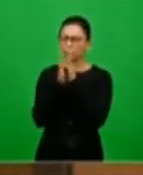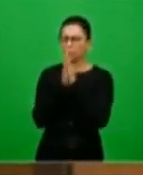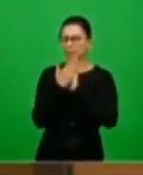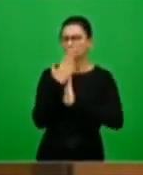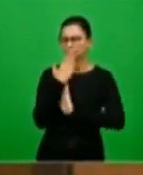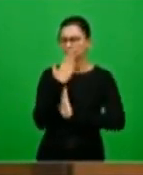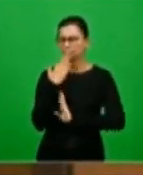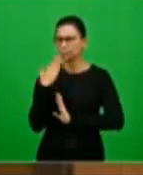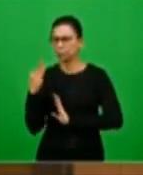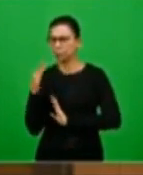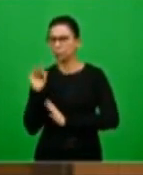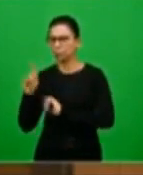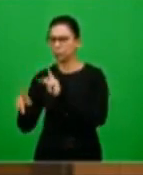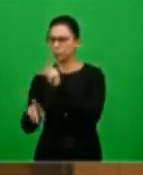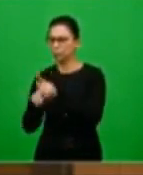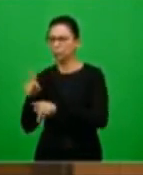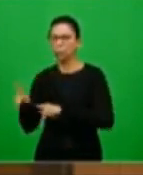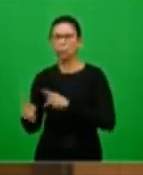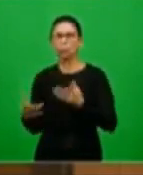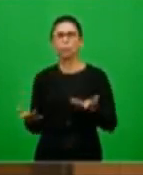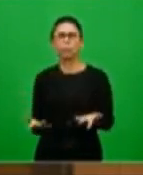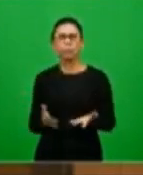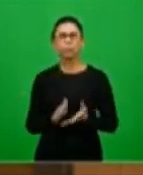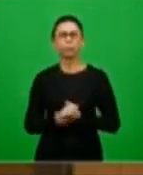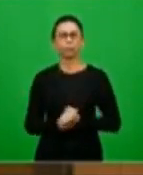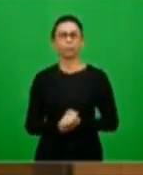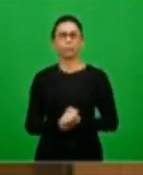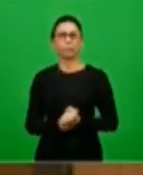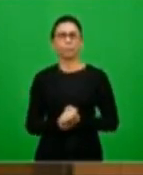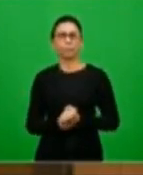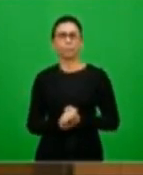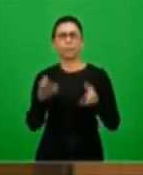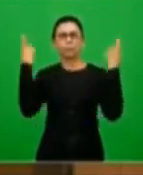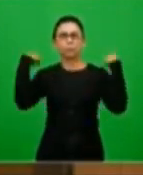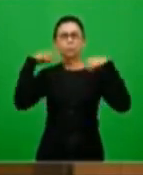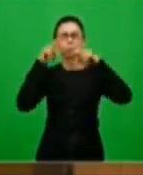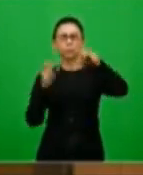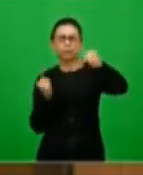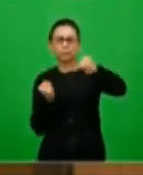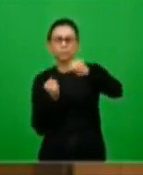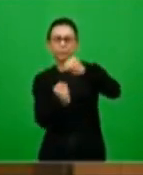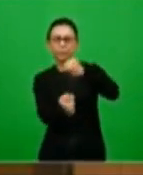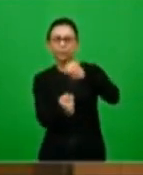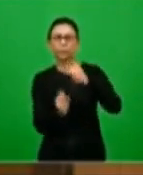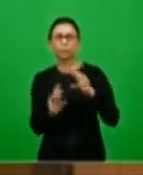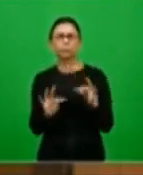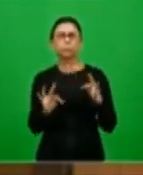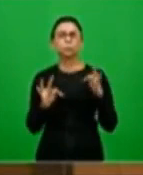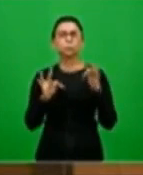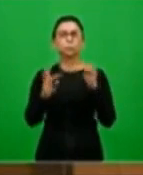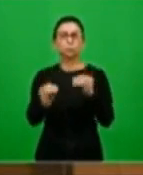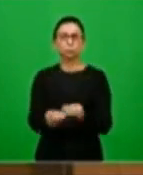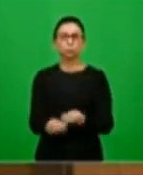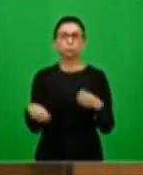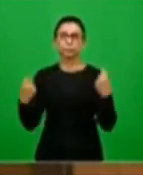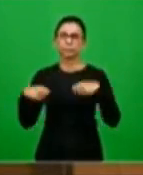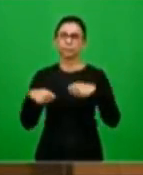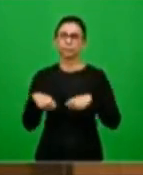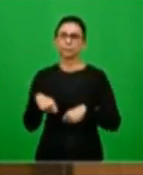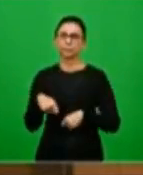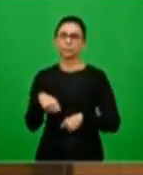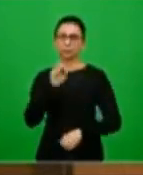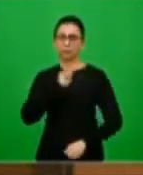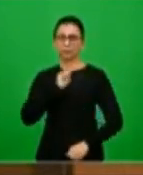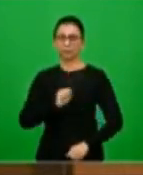the intercessor, the one who offered the sacrifice, the gifts, so everything there was the role of the priest